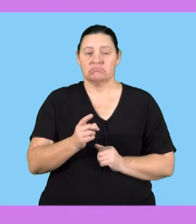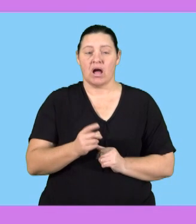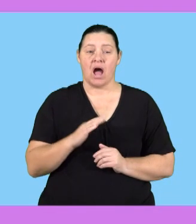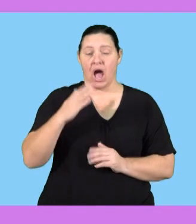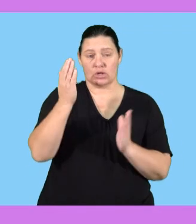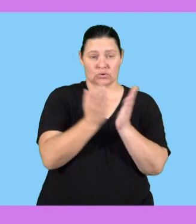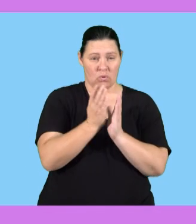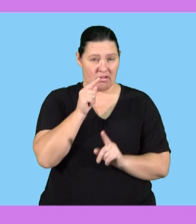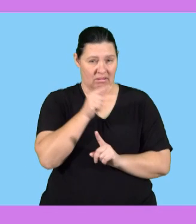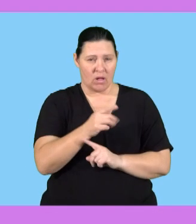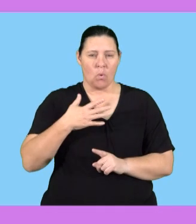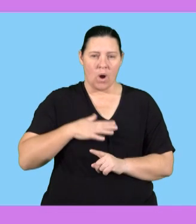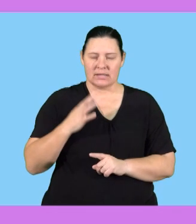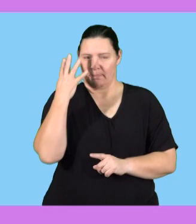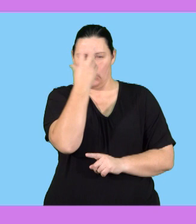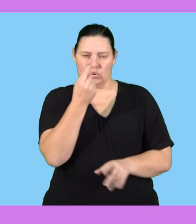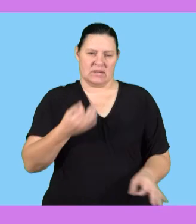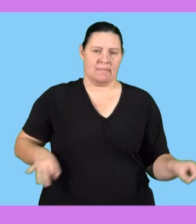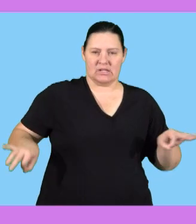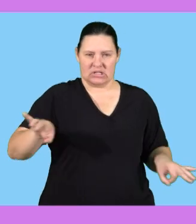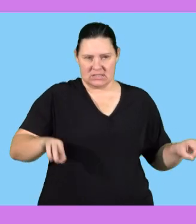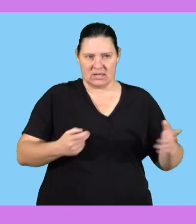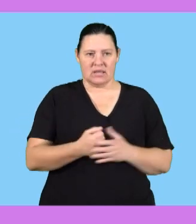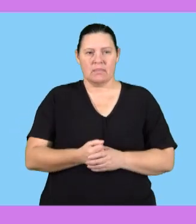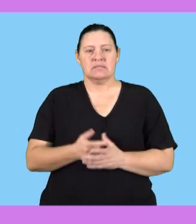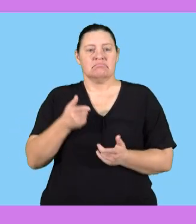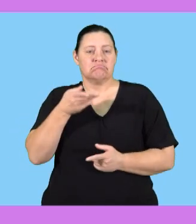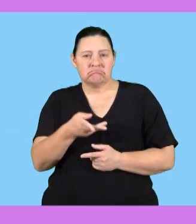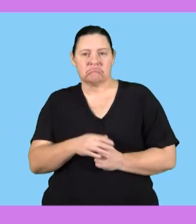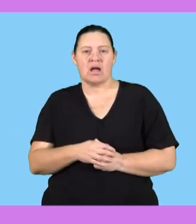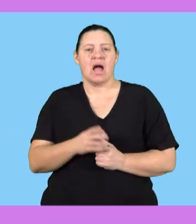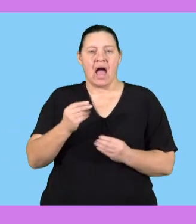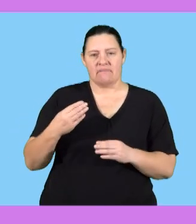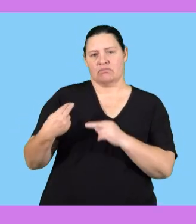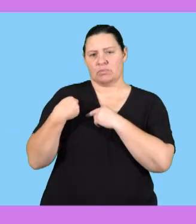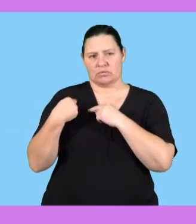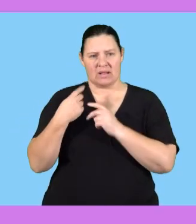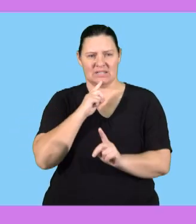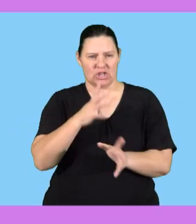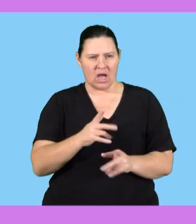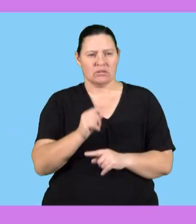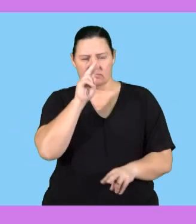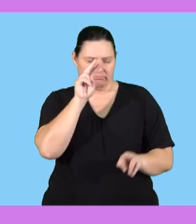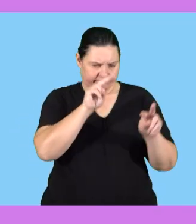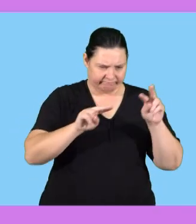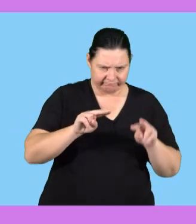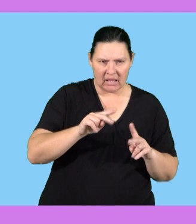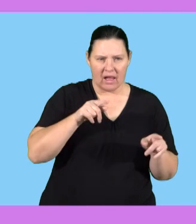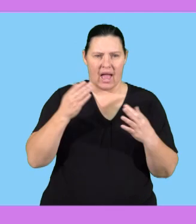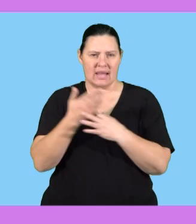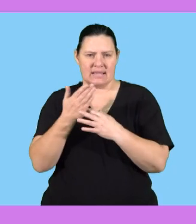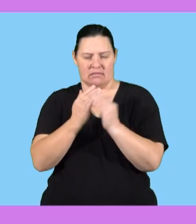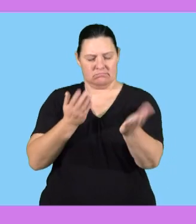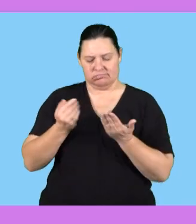High School wants to host a beauty pageant. Mrs. Diale and the team has the task of sifting through all the beauty pageant's